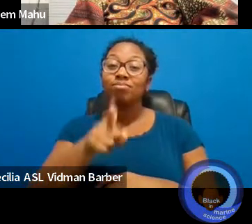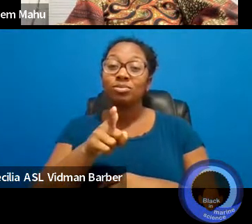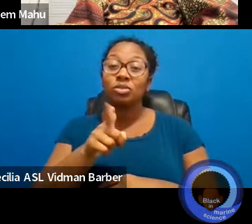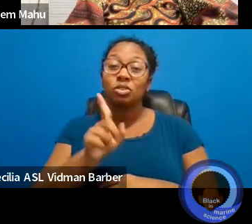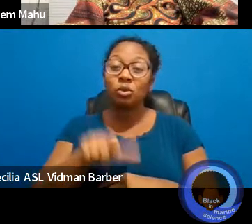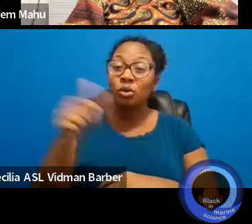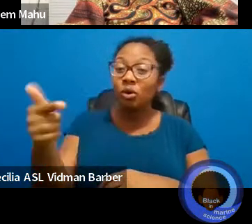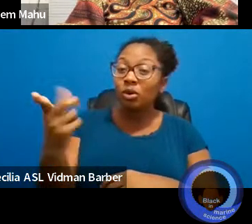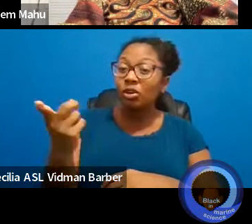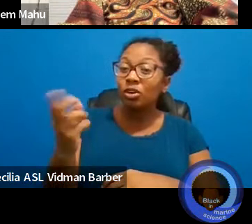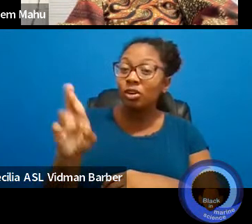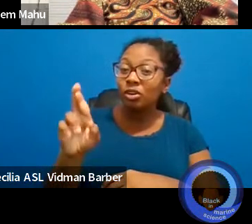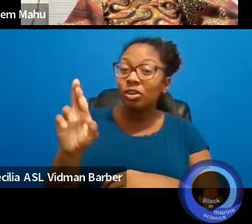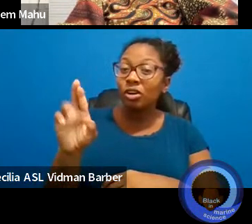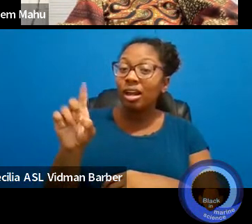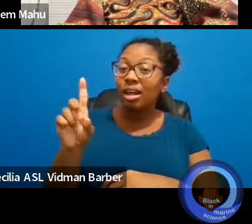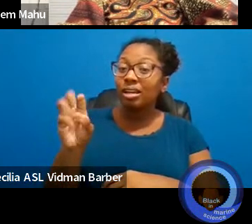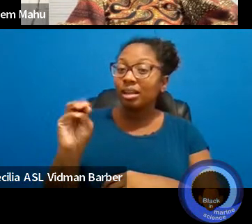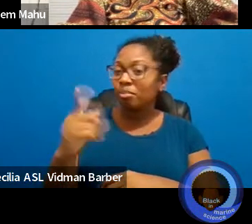me on this one.